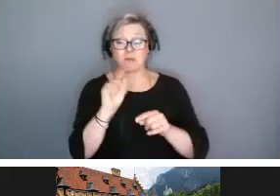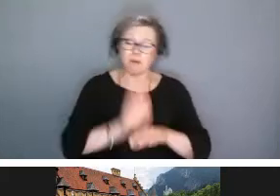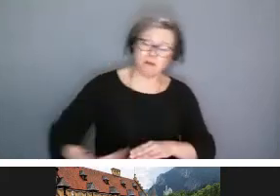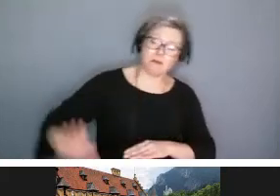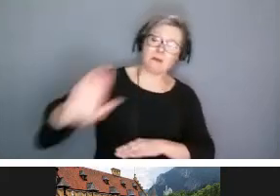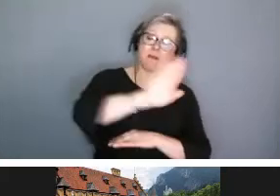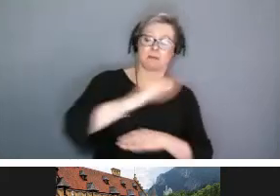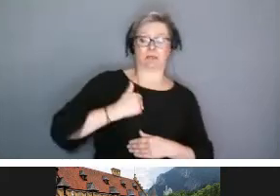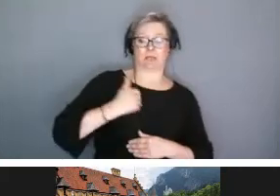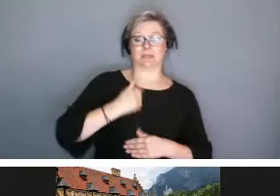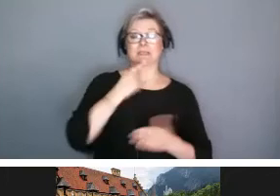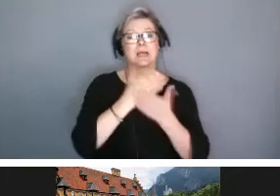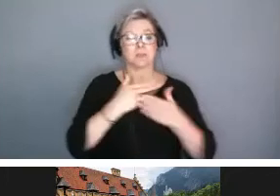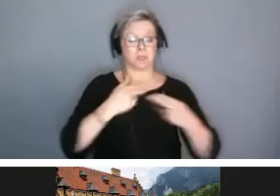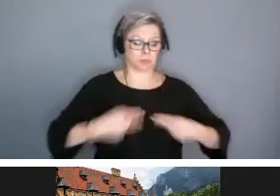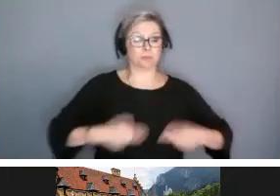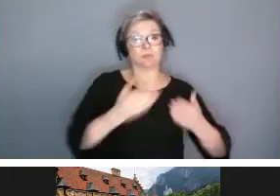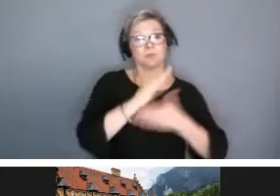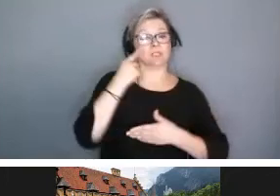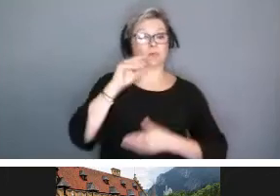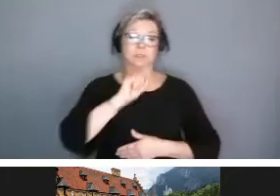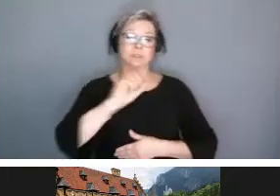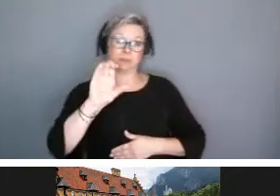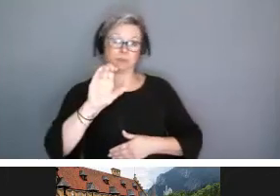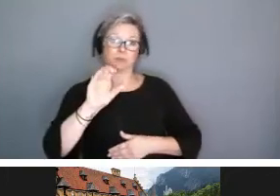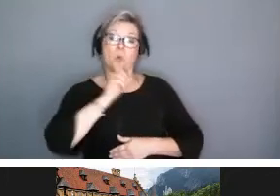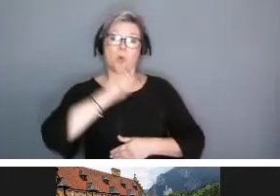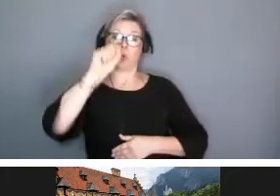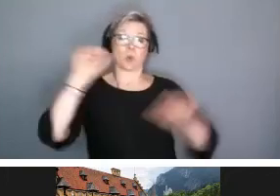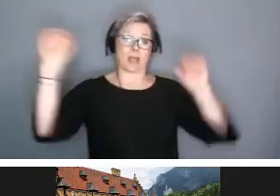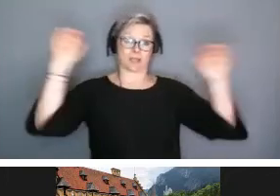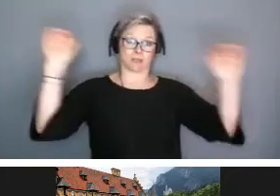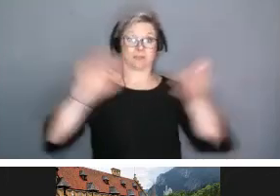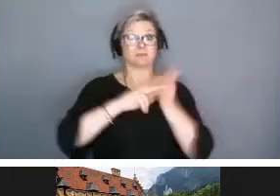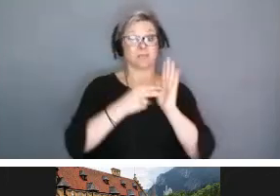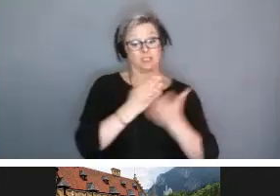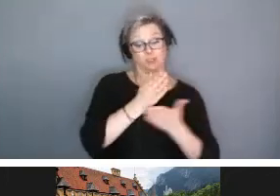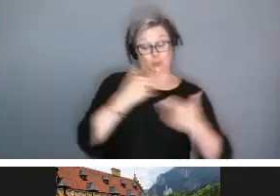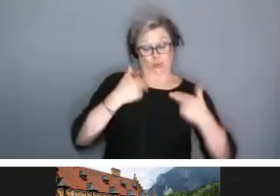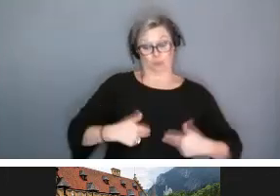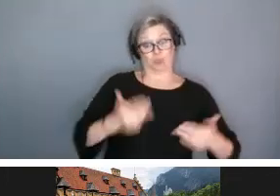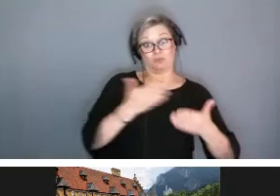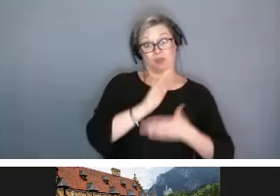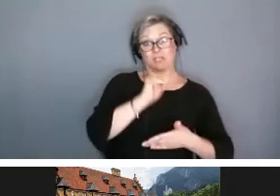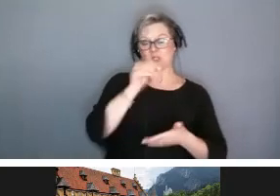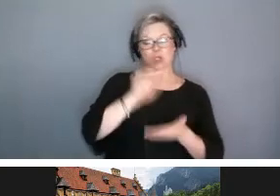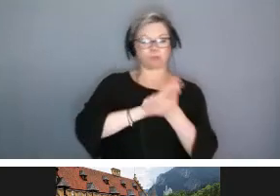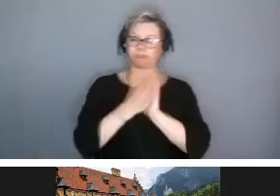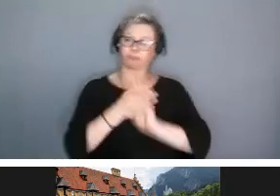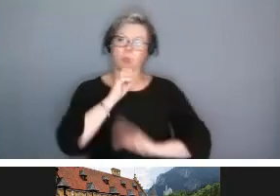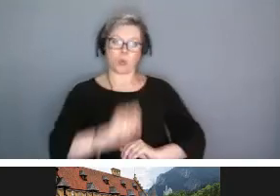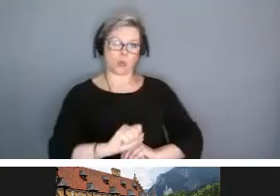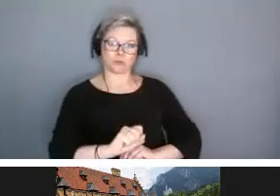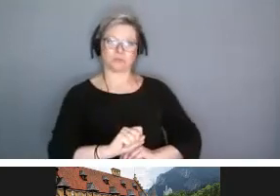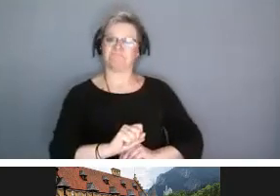issue of human rights of older adults. Our theme this year is Rights Don't Get Old. We know that that's a prominent issue, and I know it's